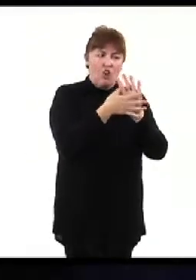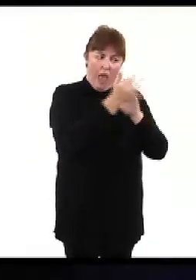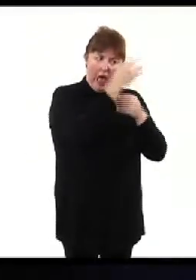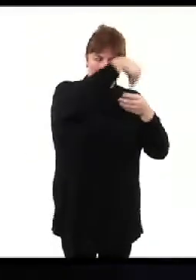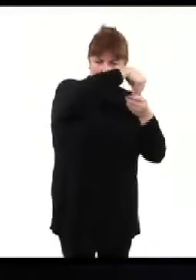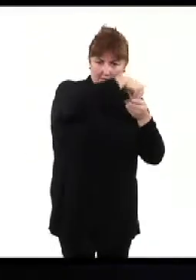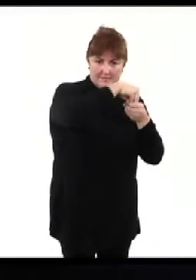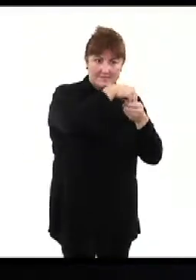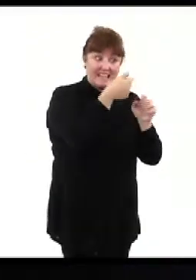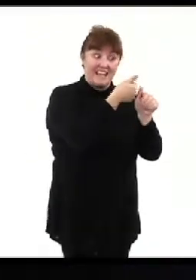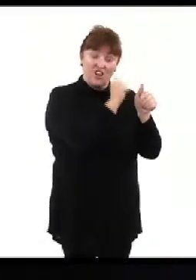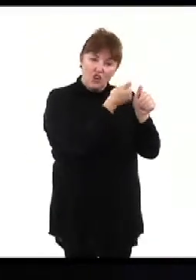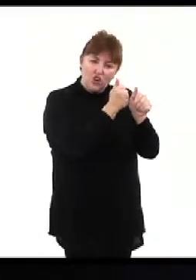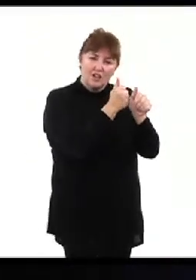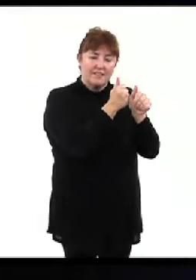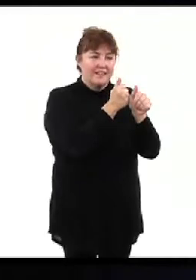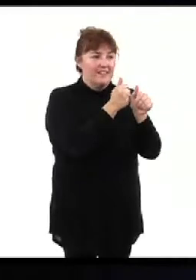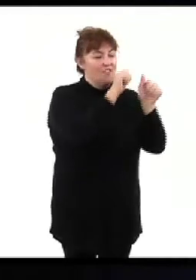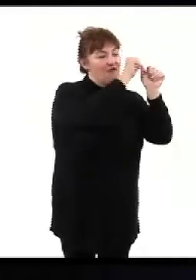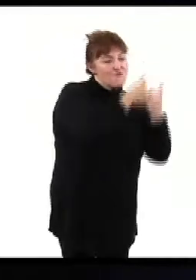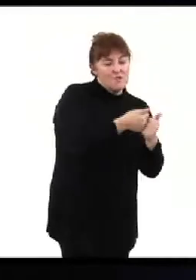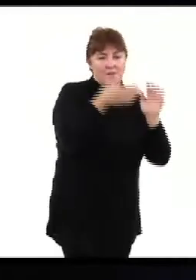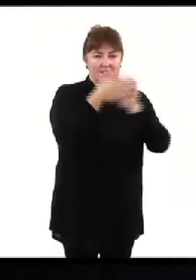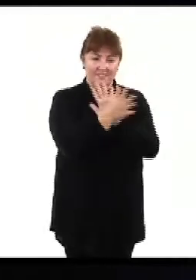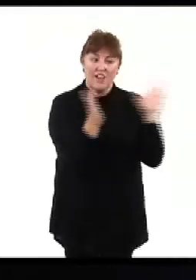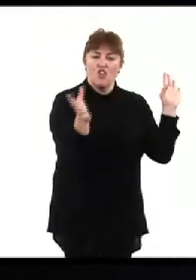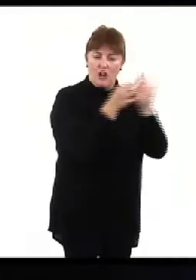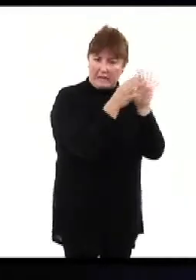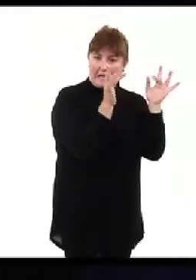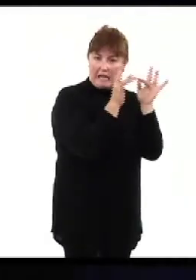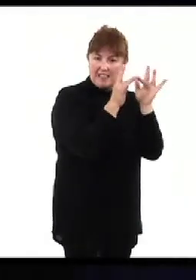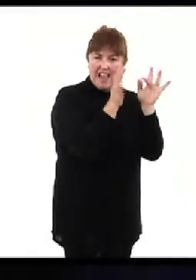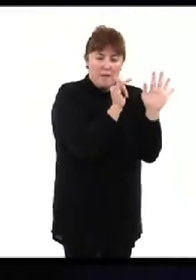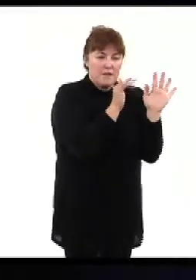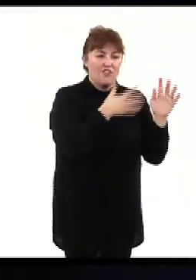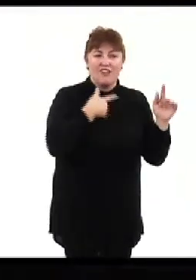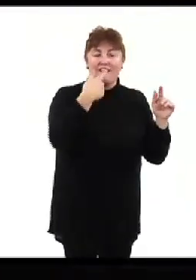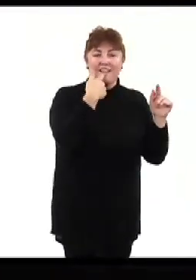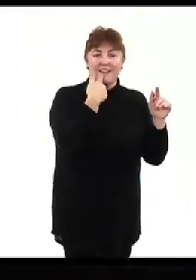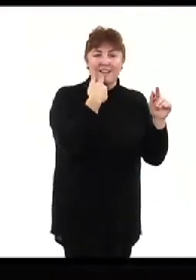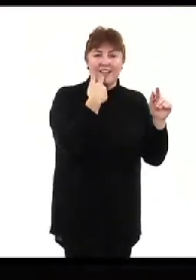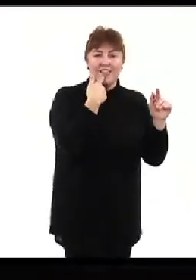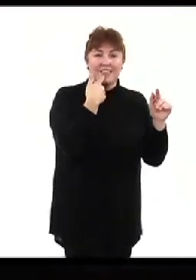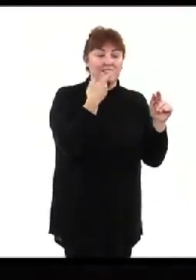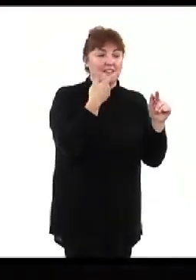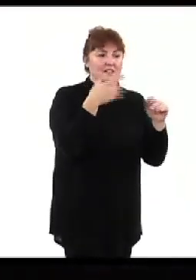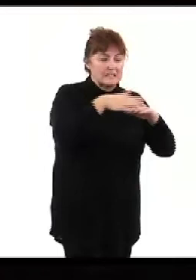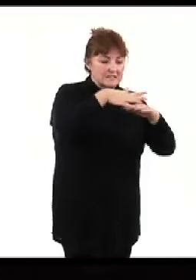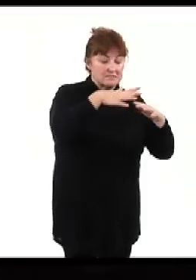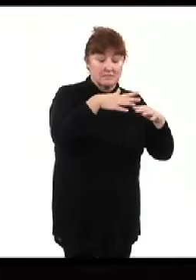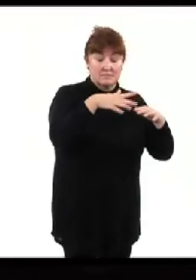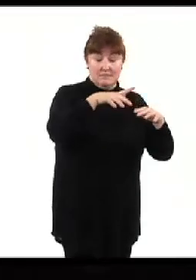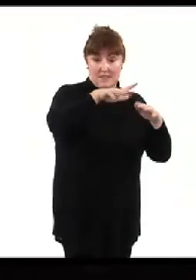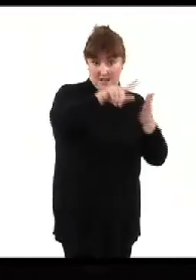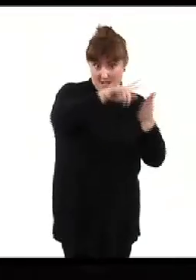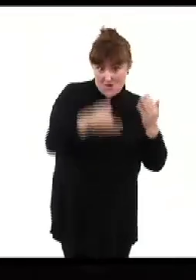between form and meaning, it does not fundamentally alter the basic structure of human language. So we see the same kind